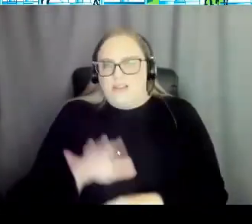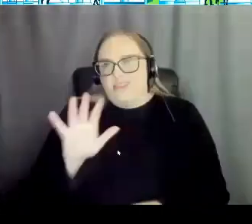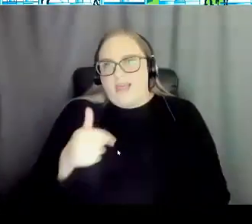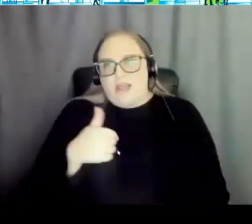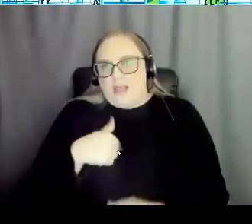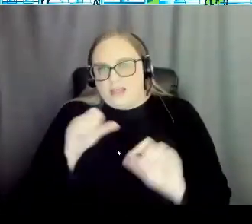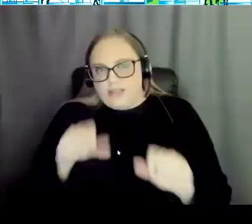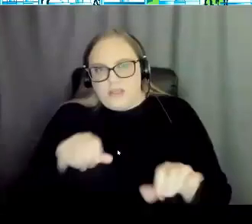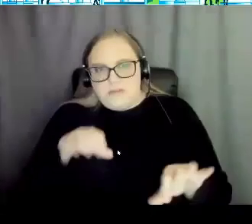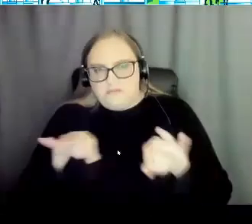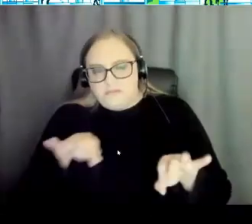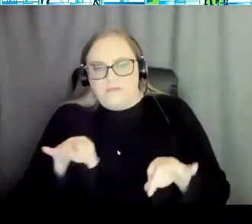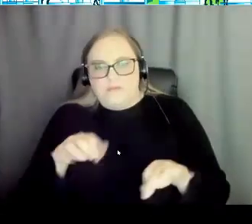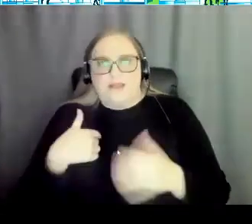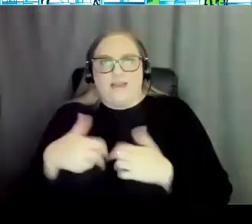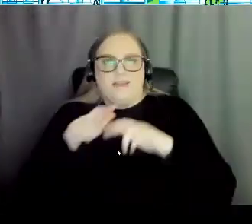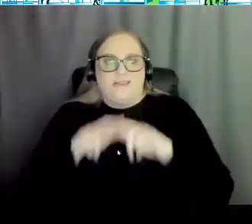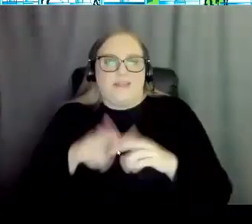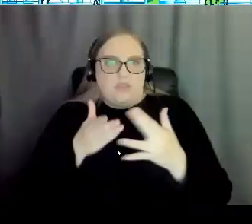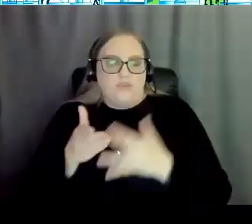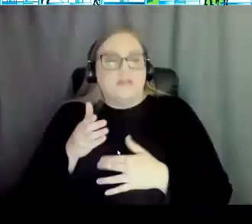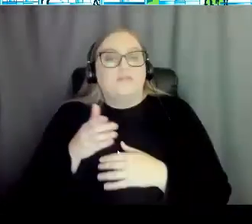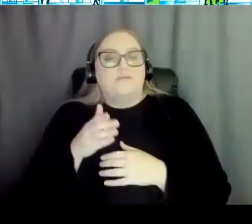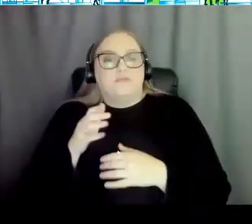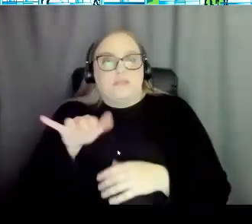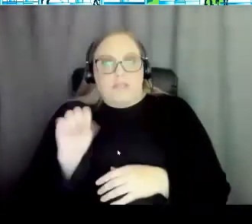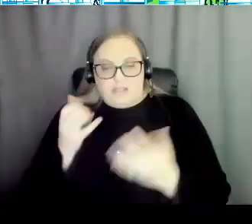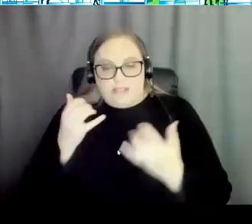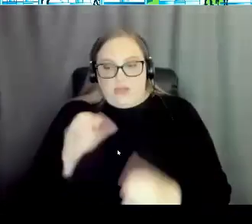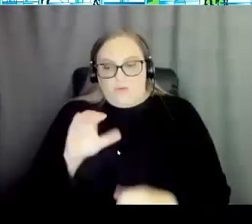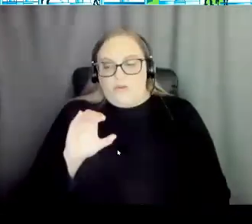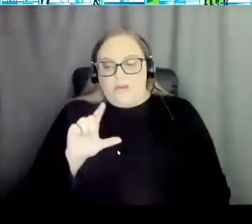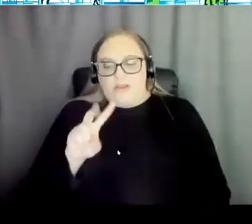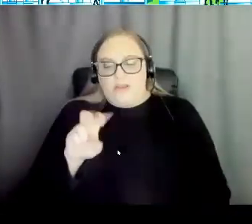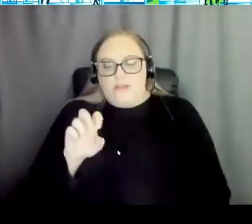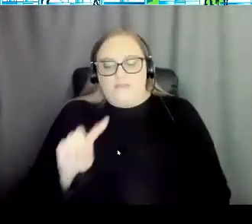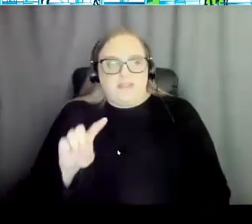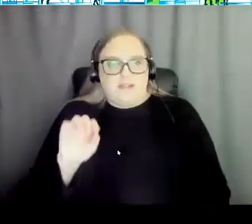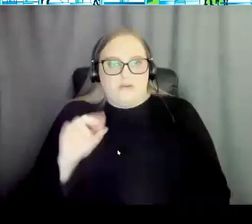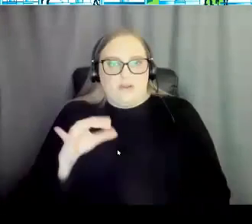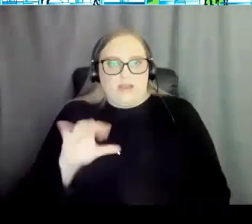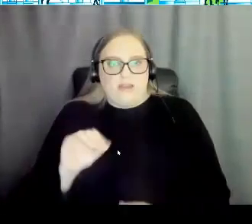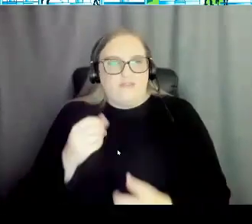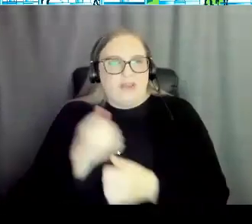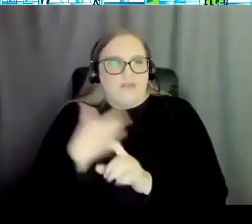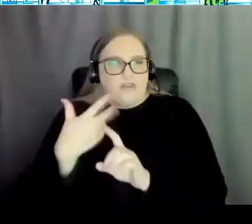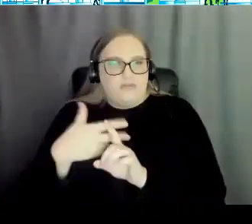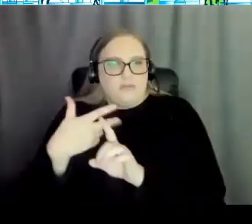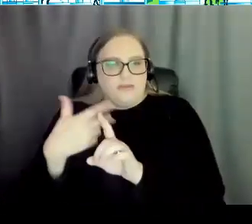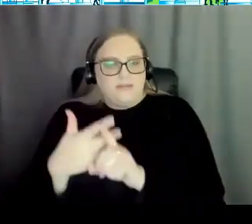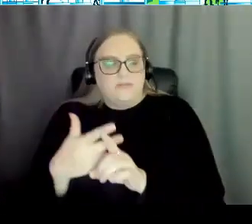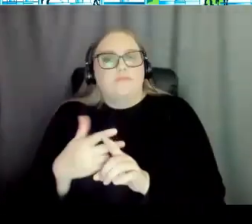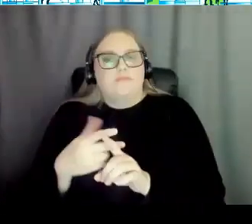because I sat through the thing. Yes, we are in Cleveland, Ohio. We are every 3 months, the consent-based